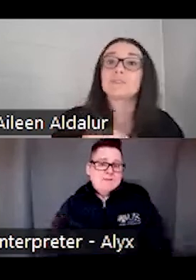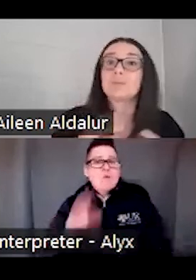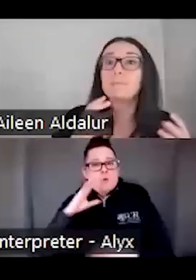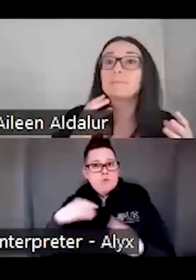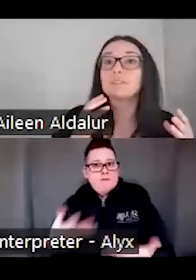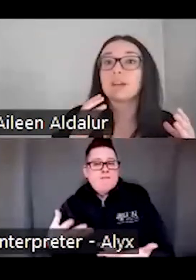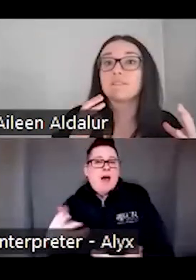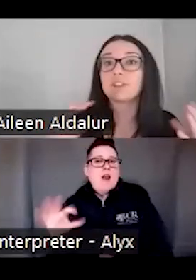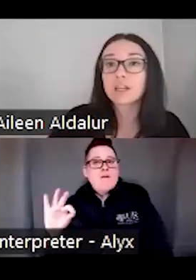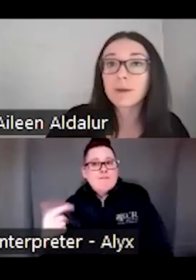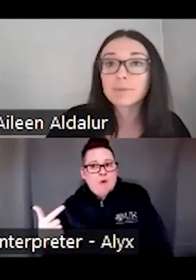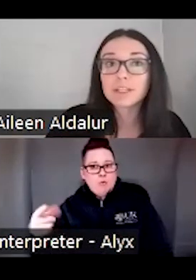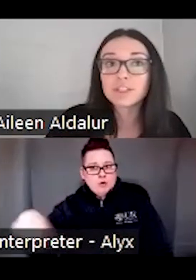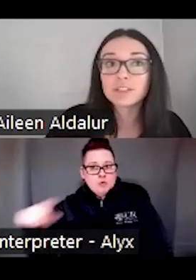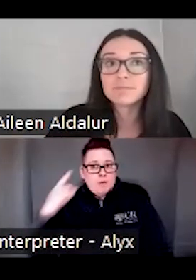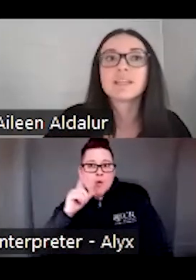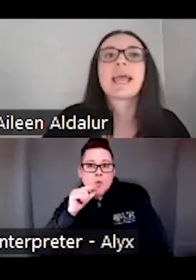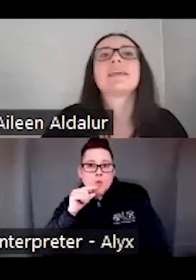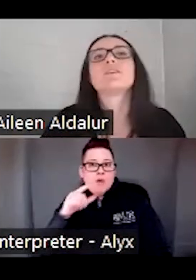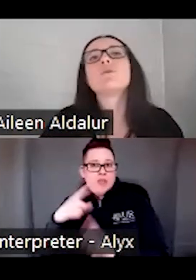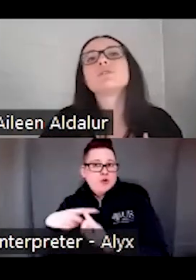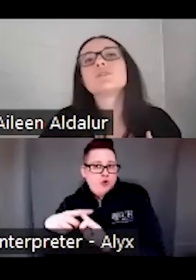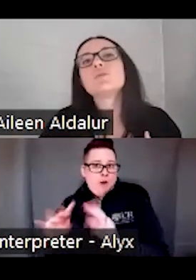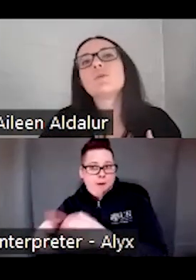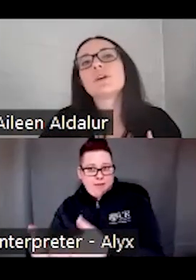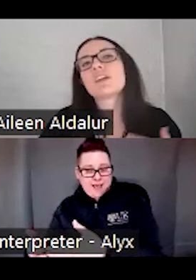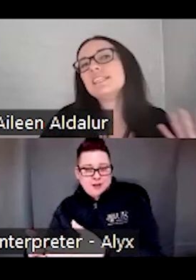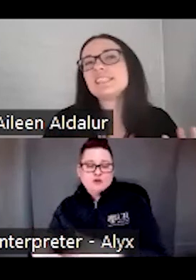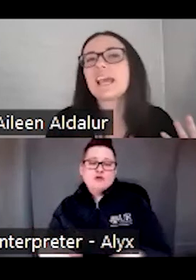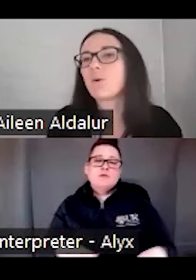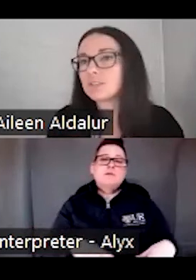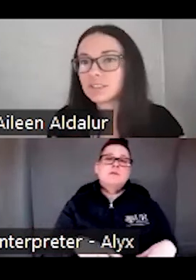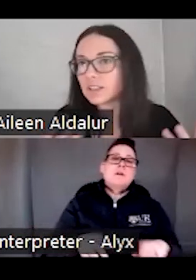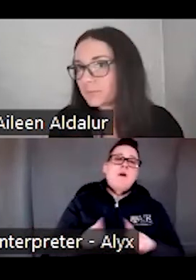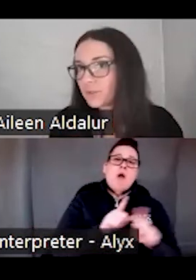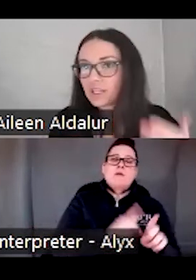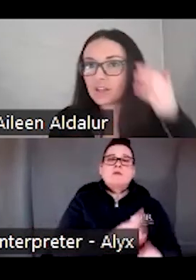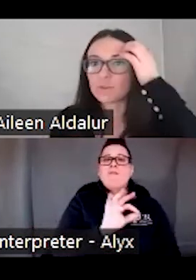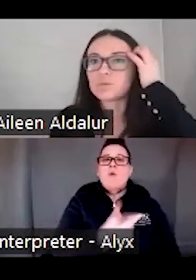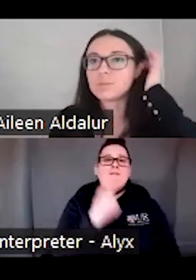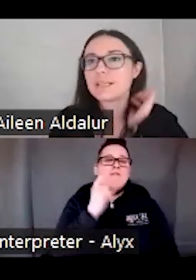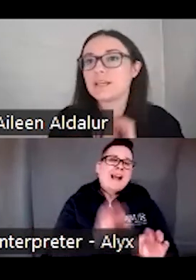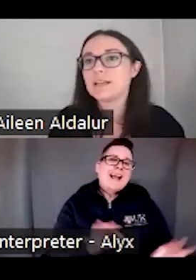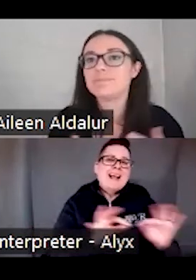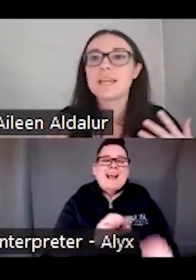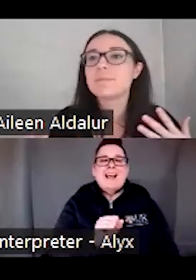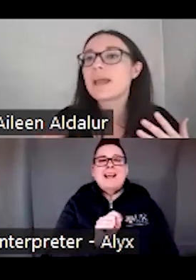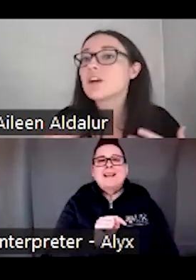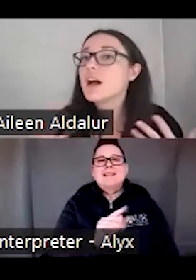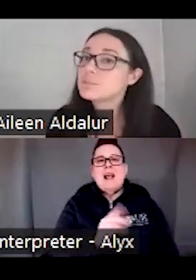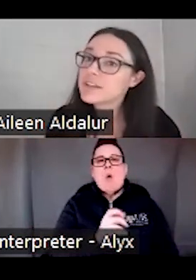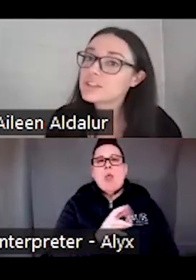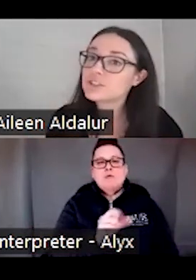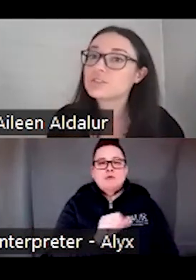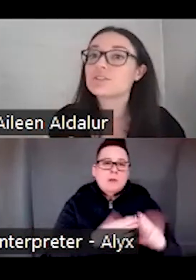group for the members of the target population, and then also what we call key stakeholders in the community, which will be any